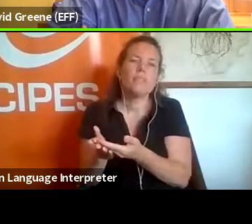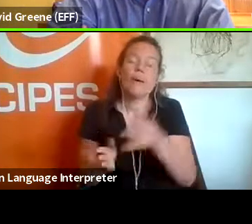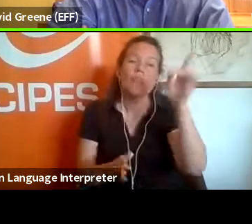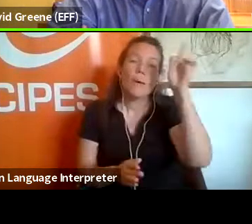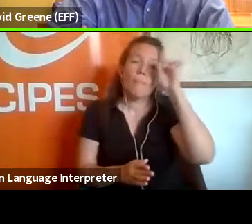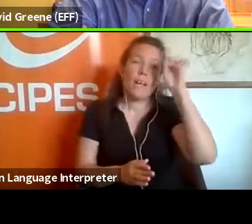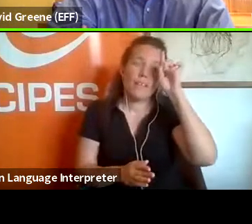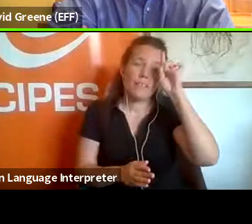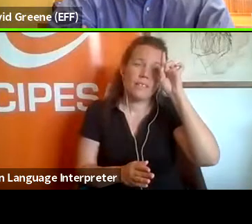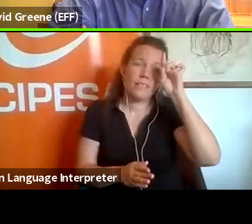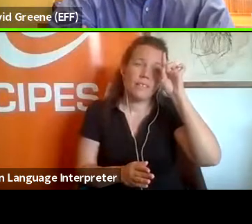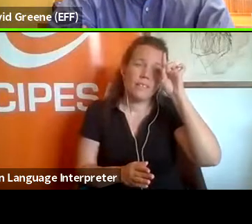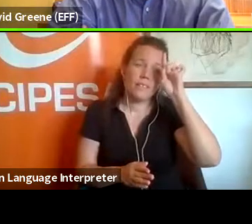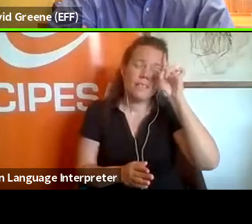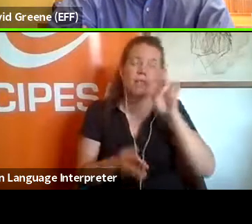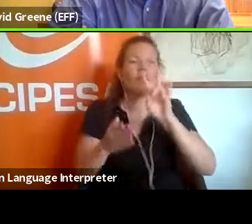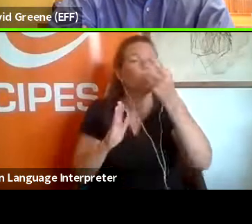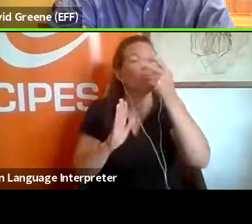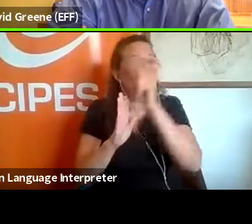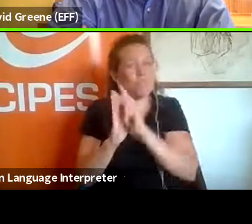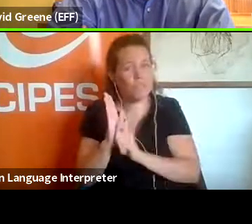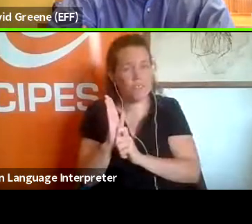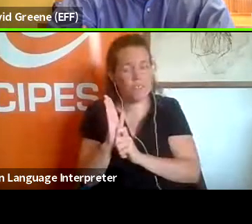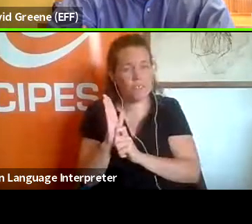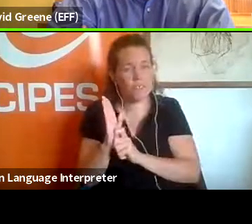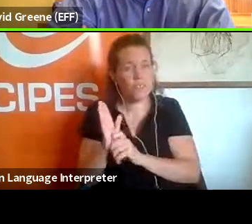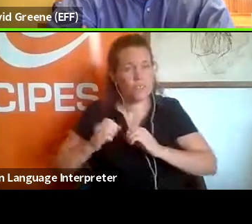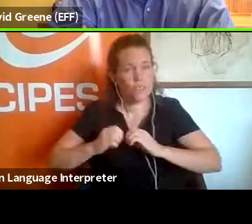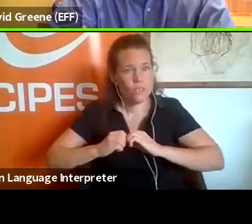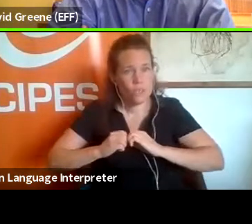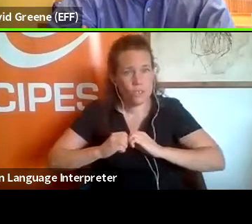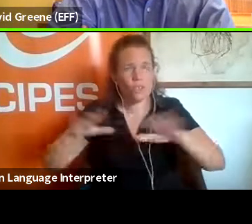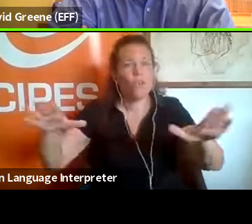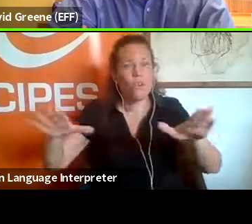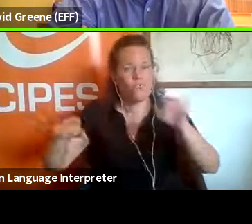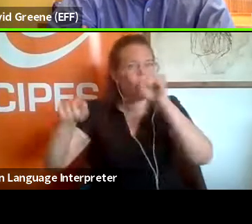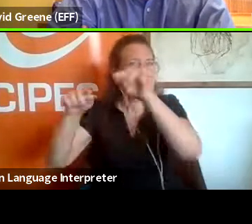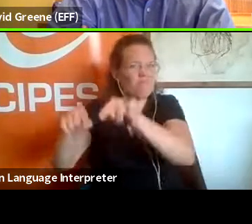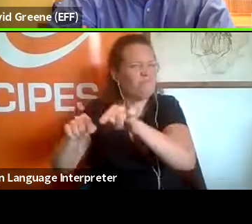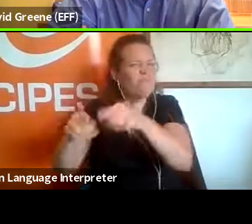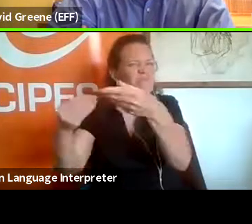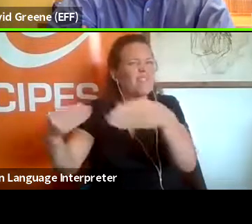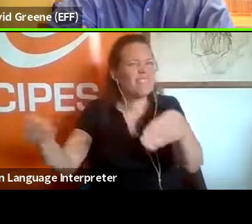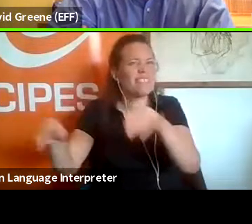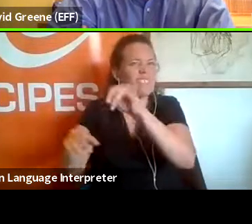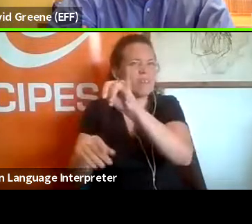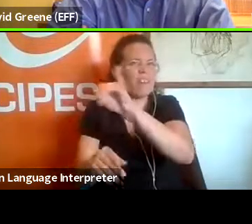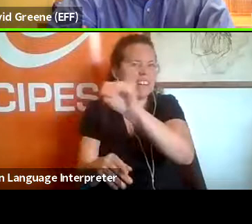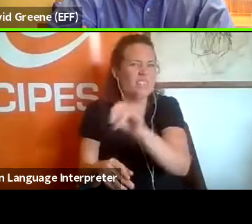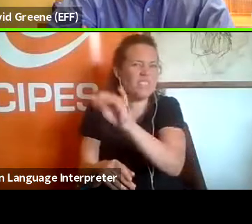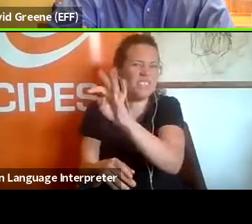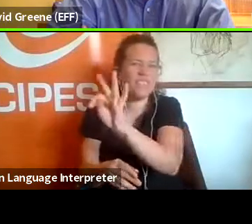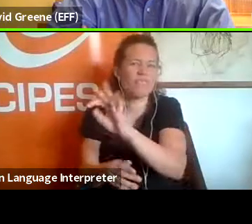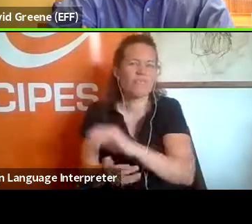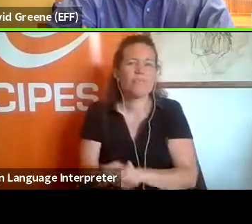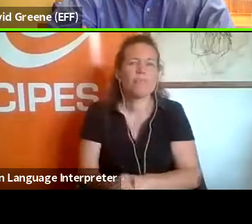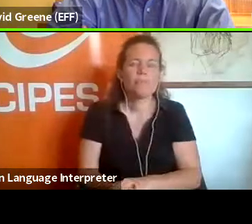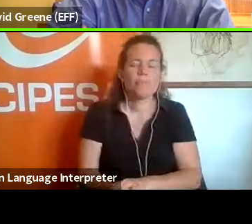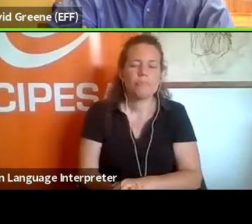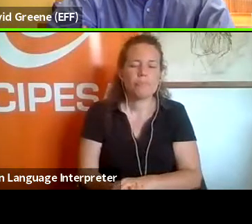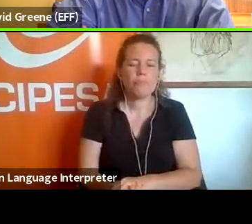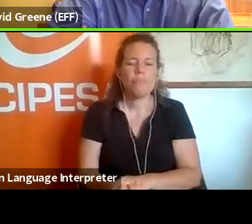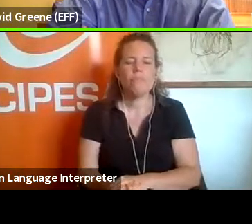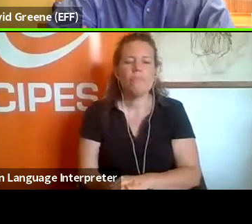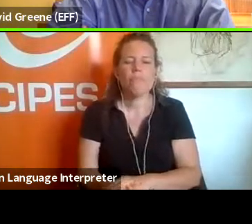launch the revision at IGF. I think one of the things we've also learned, though, is that no process